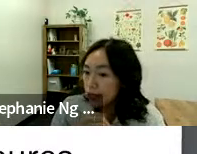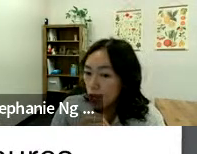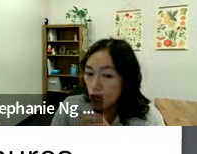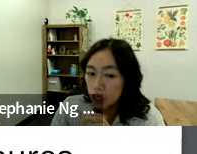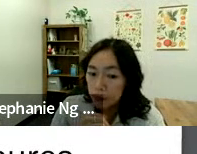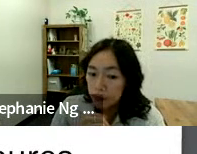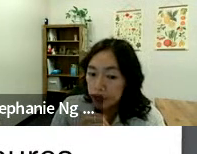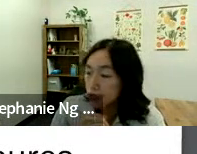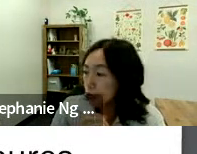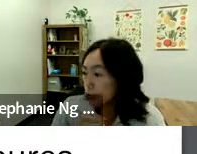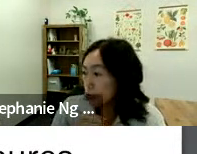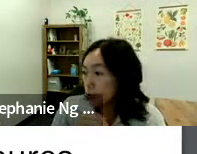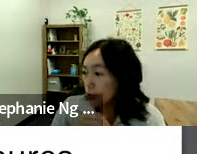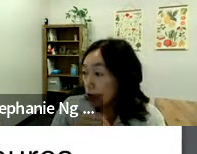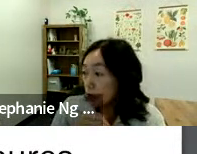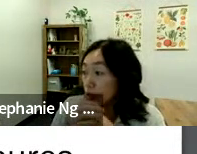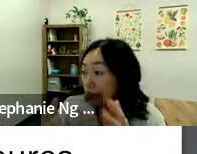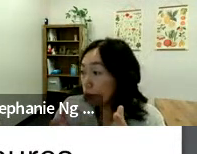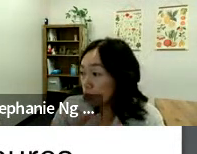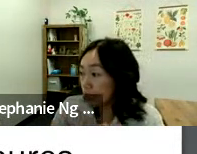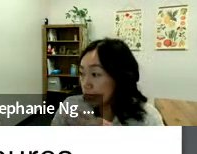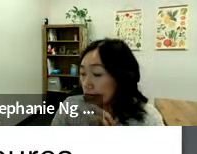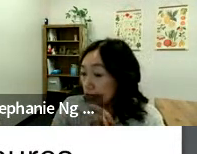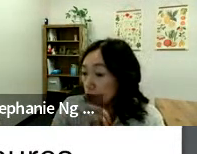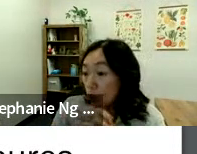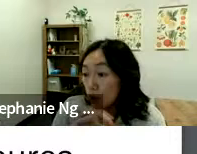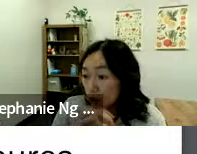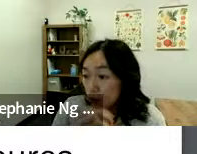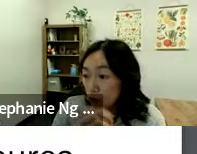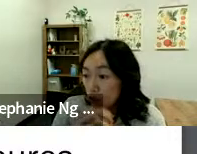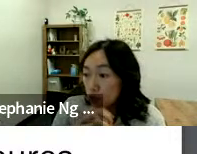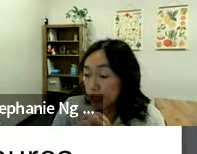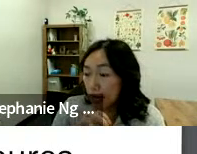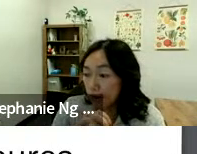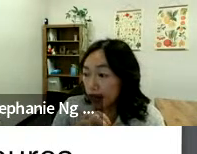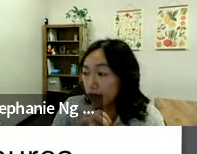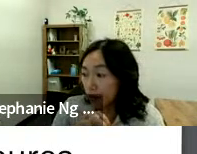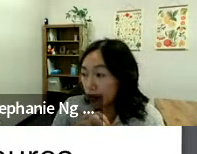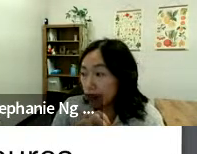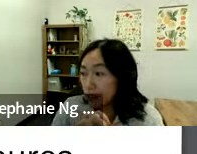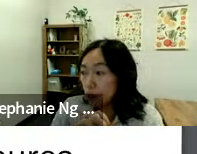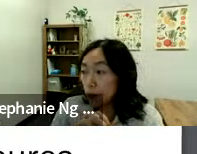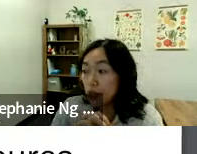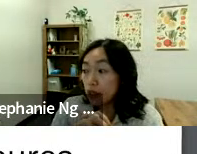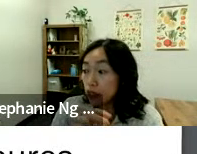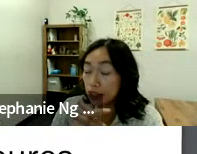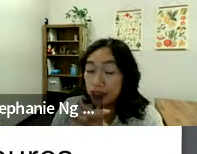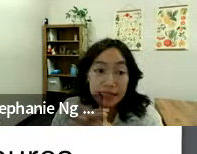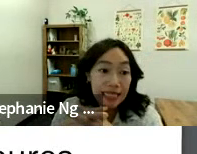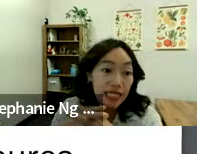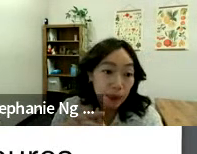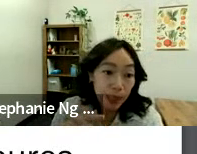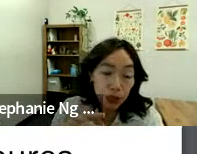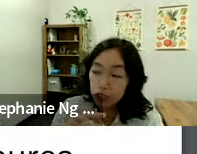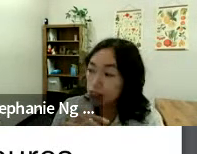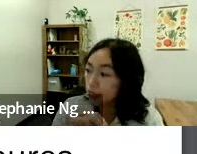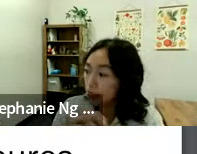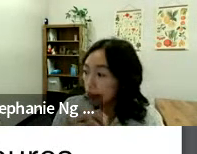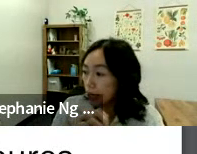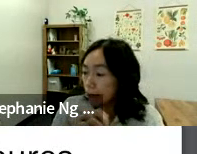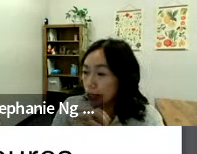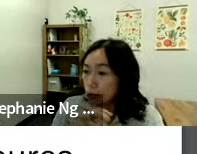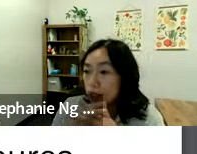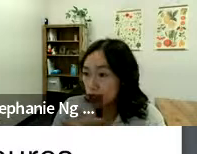Overall, it is our commitment to really the whole CSC to work with you all to reallocate funds in need